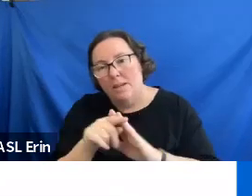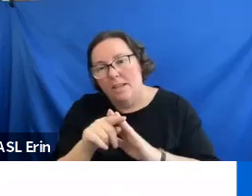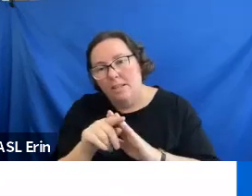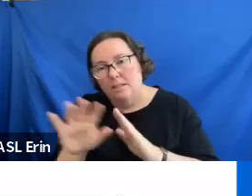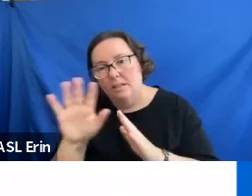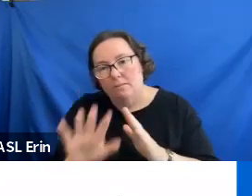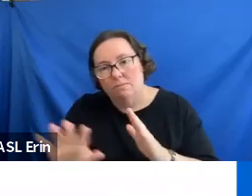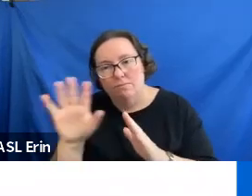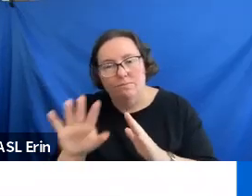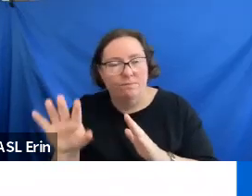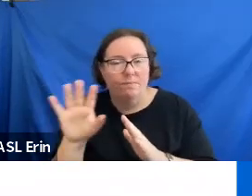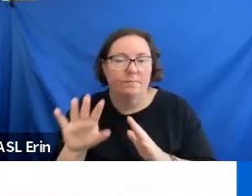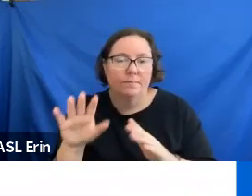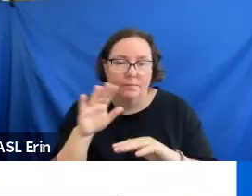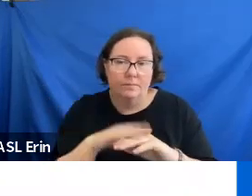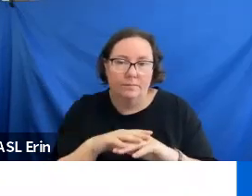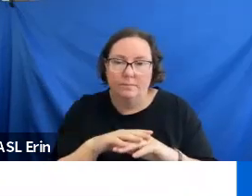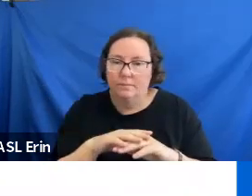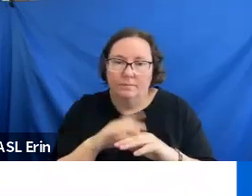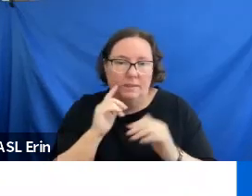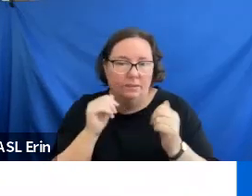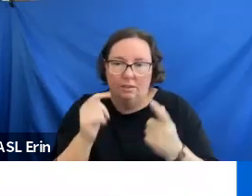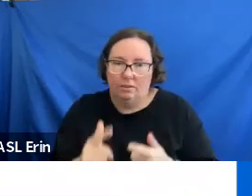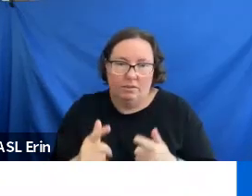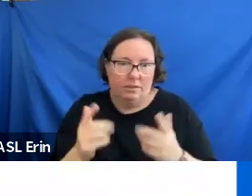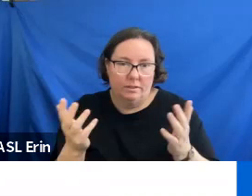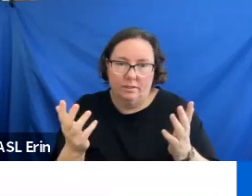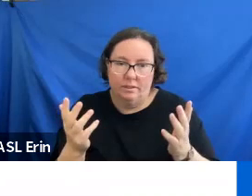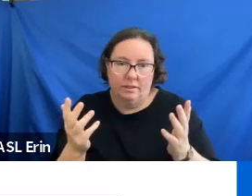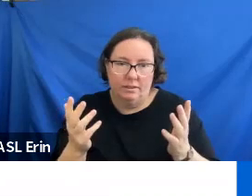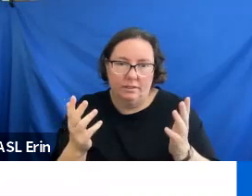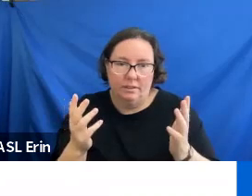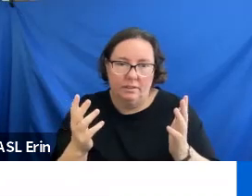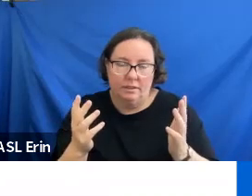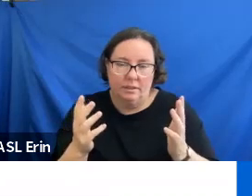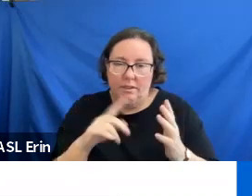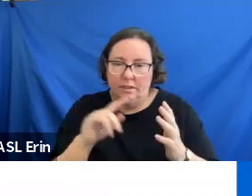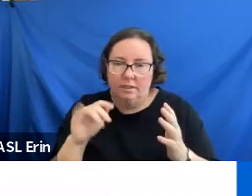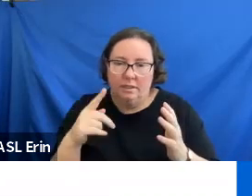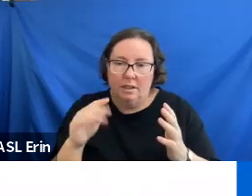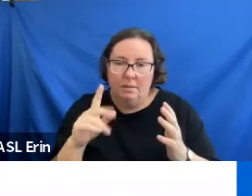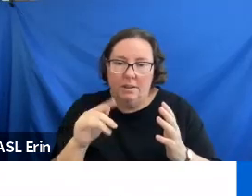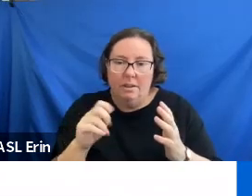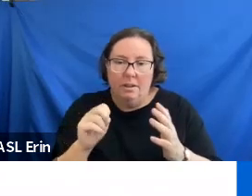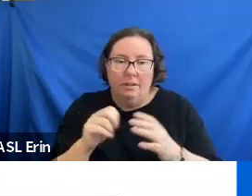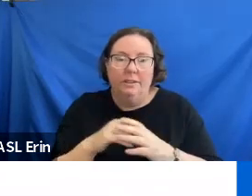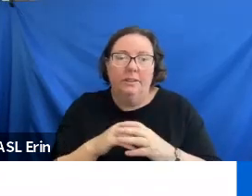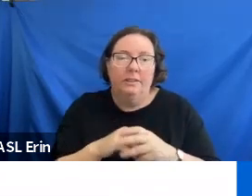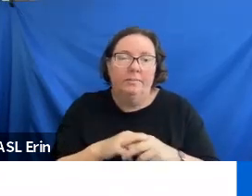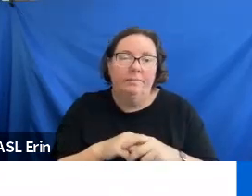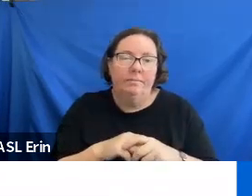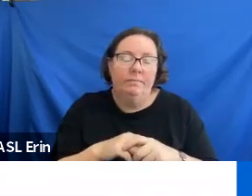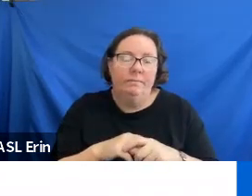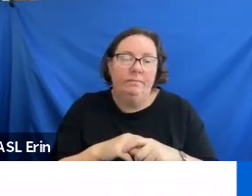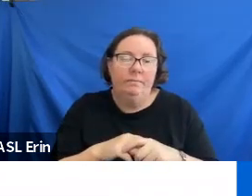range on across all of the zip codes. And